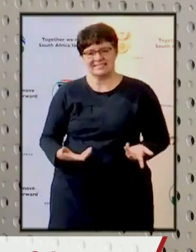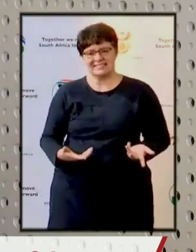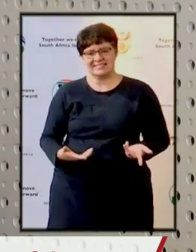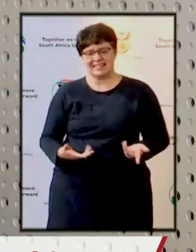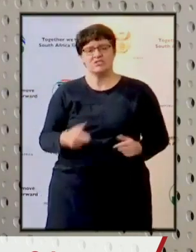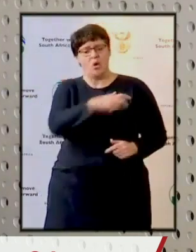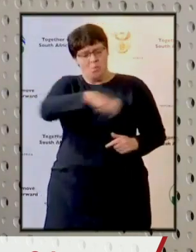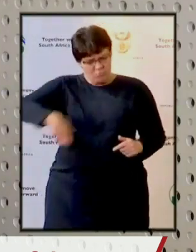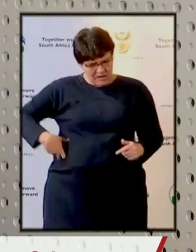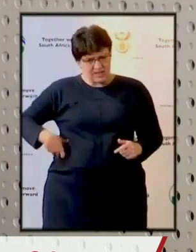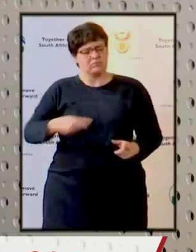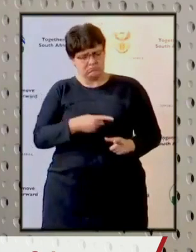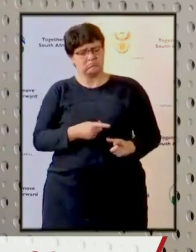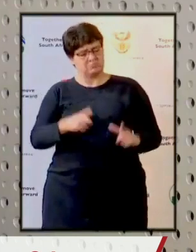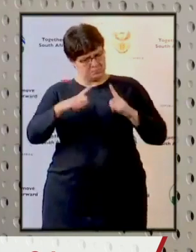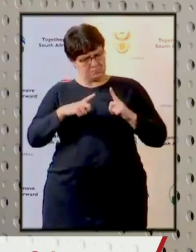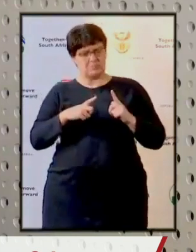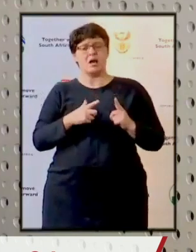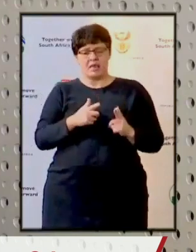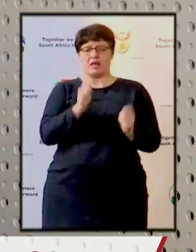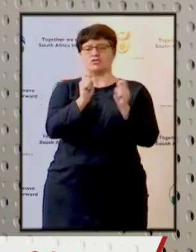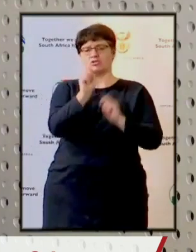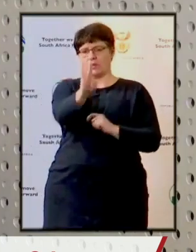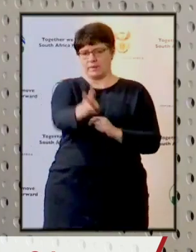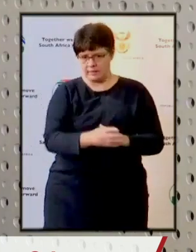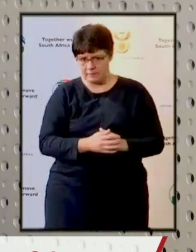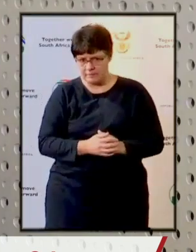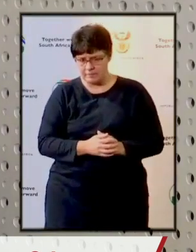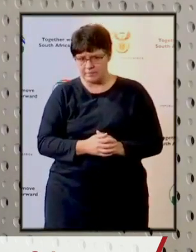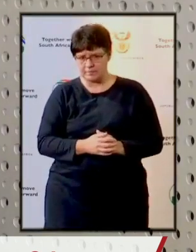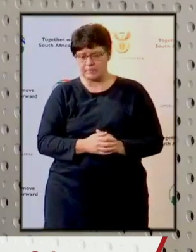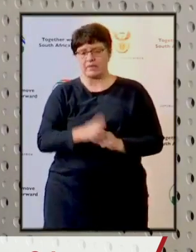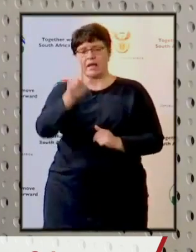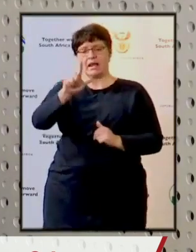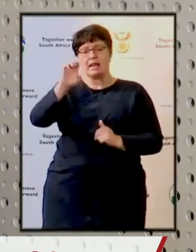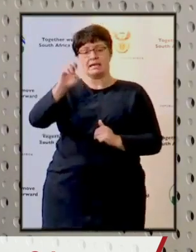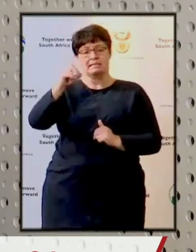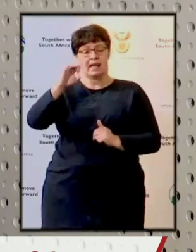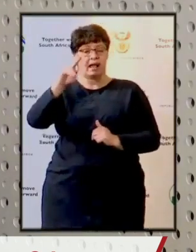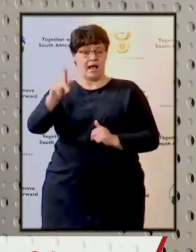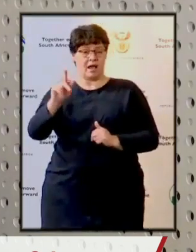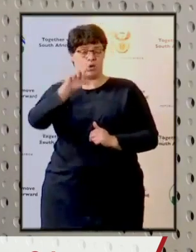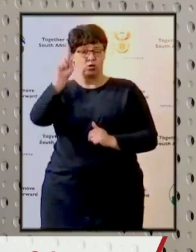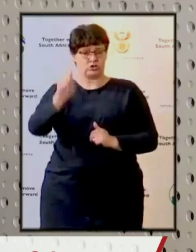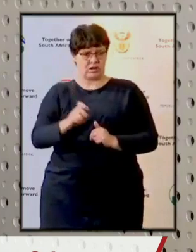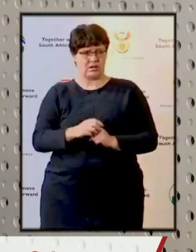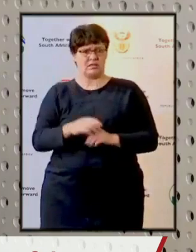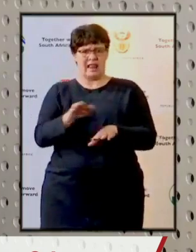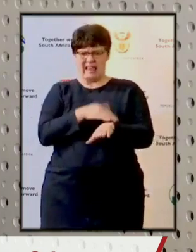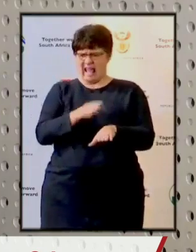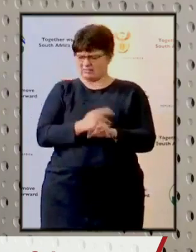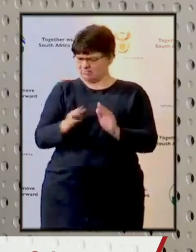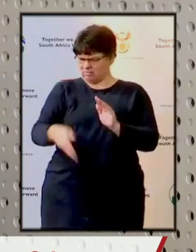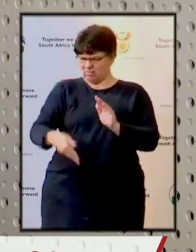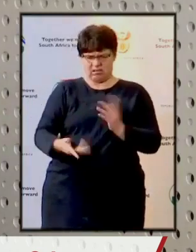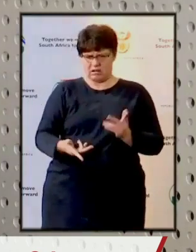those adjustments need to be made. On Lizeka's question about the late briefings, it's already been addressed